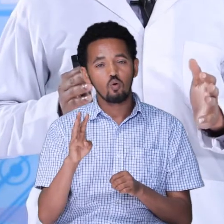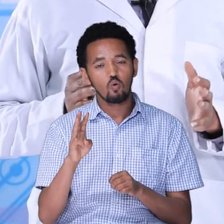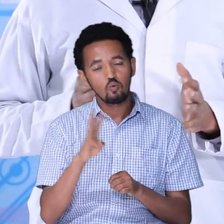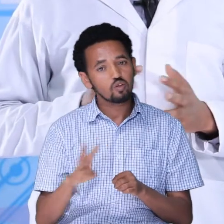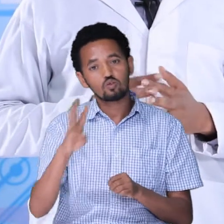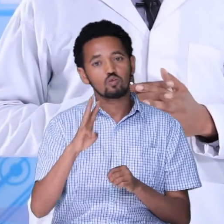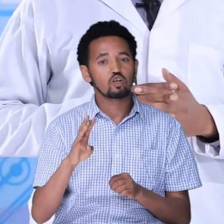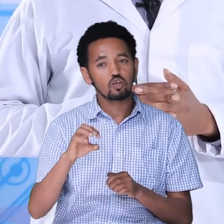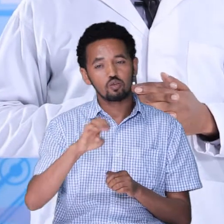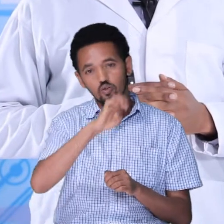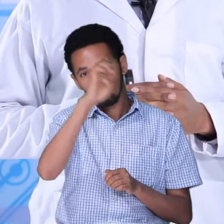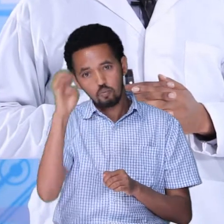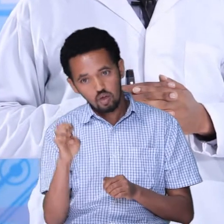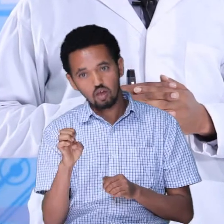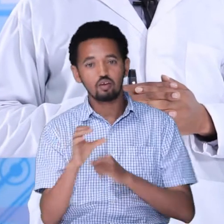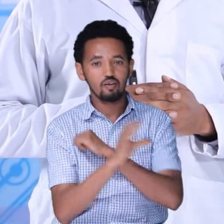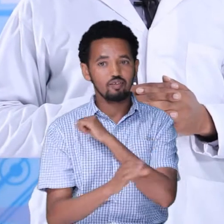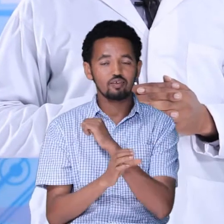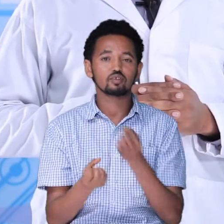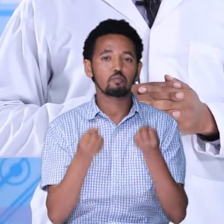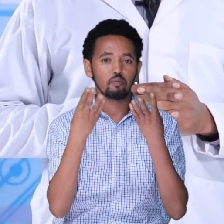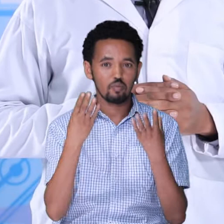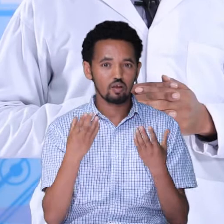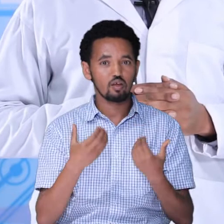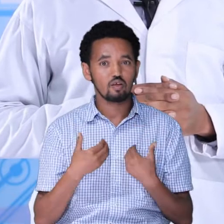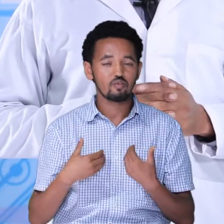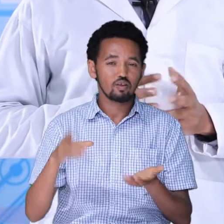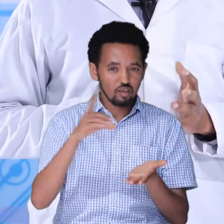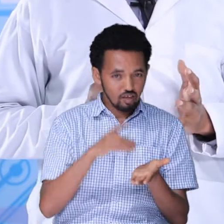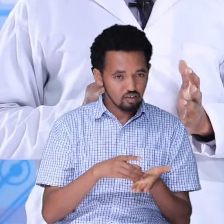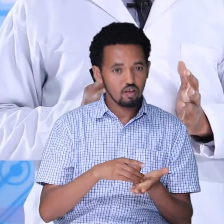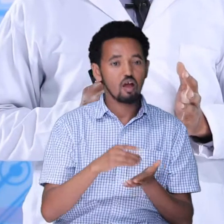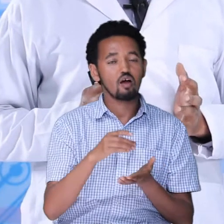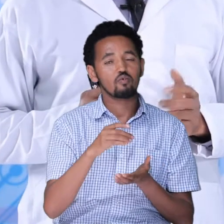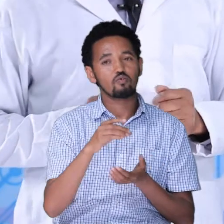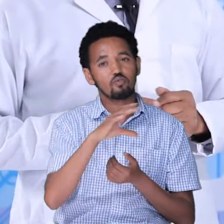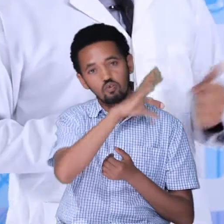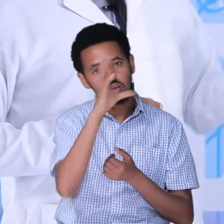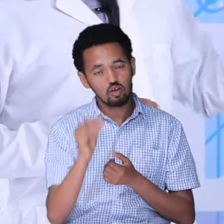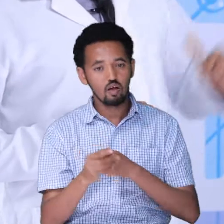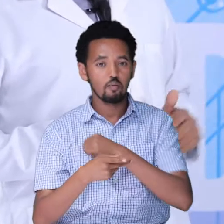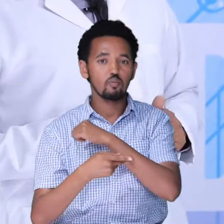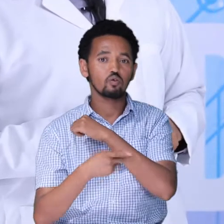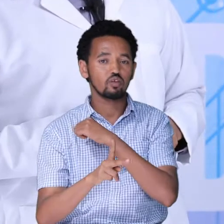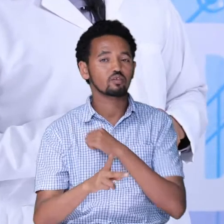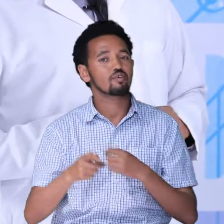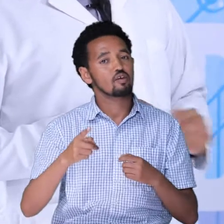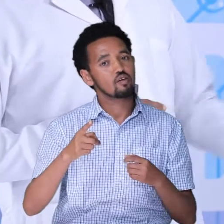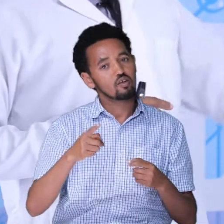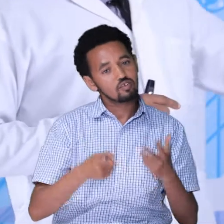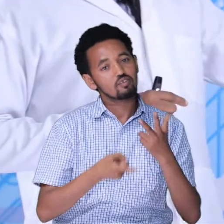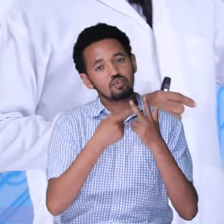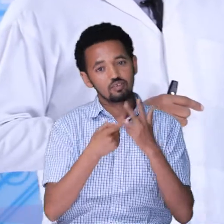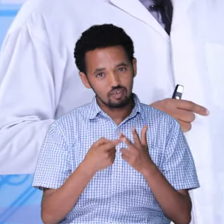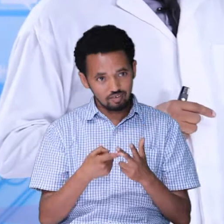of European countries, many educated Africans influenced African politics. Second